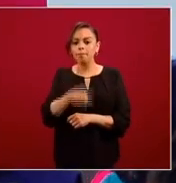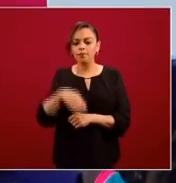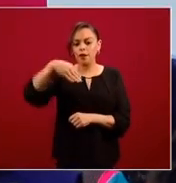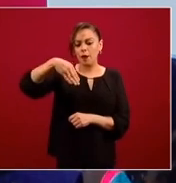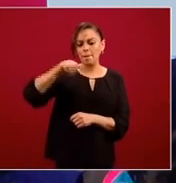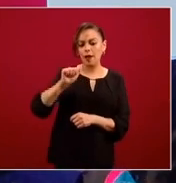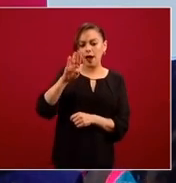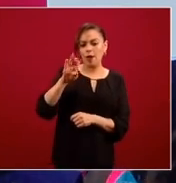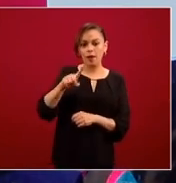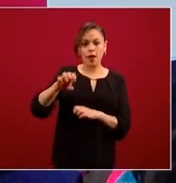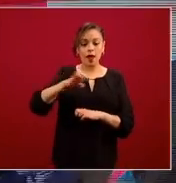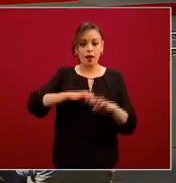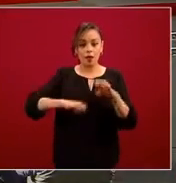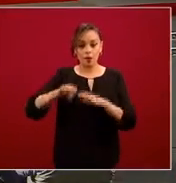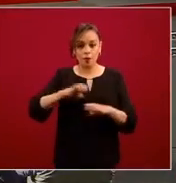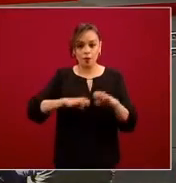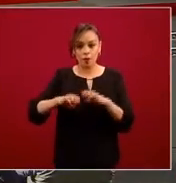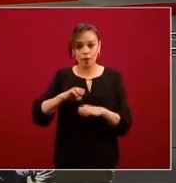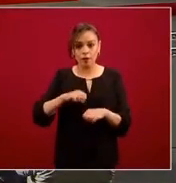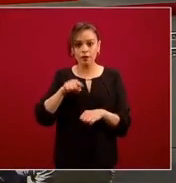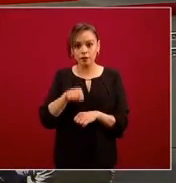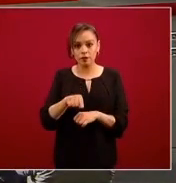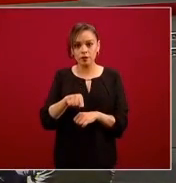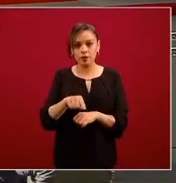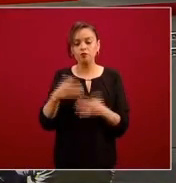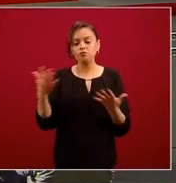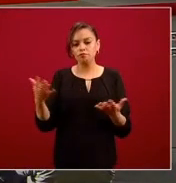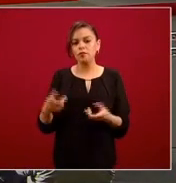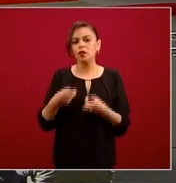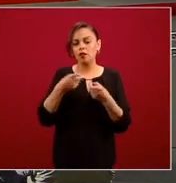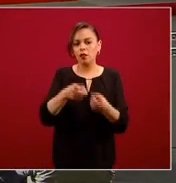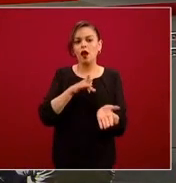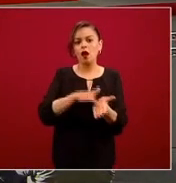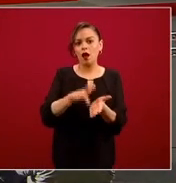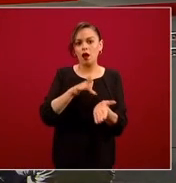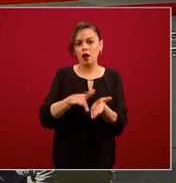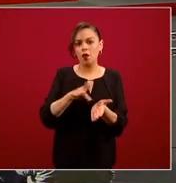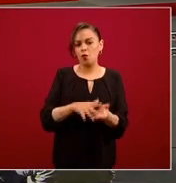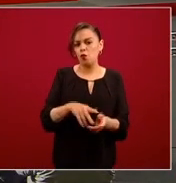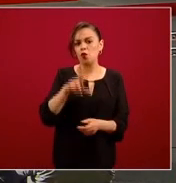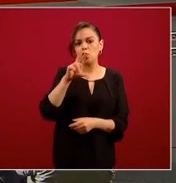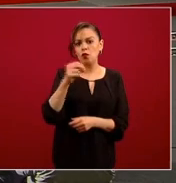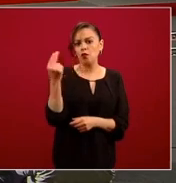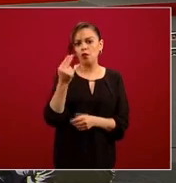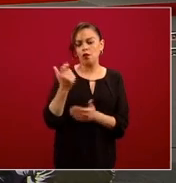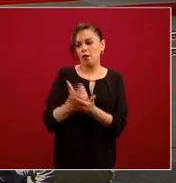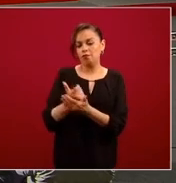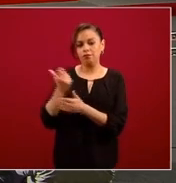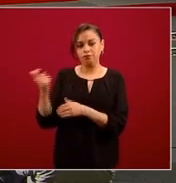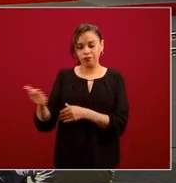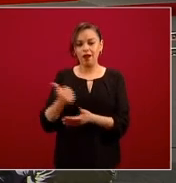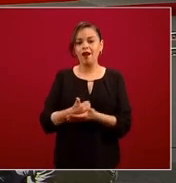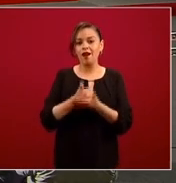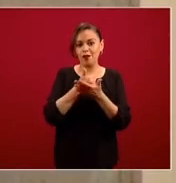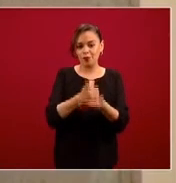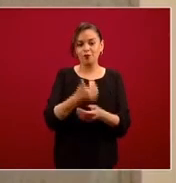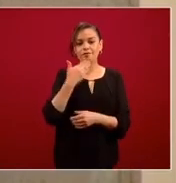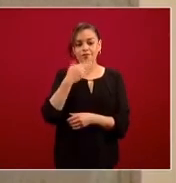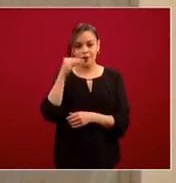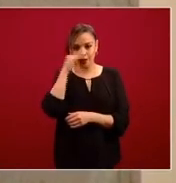MABE is also going to be working on this, not for profit, of course.